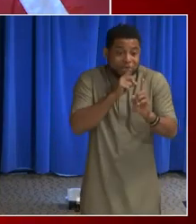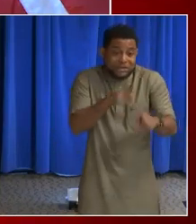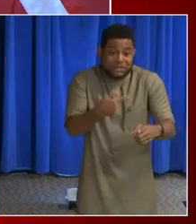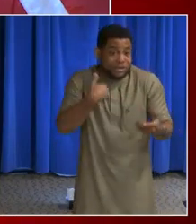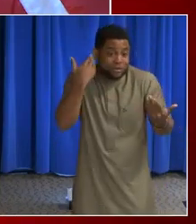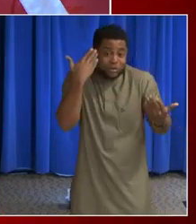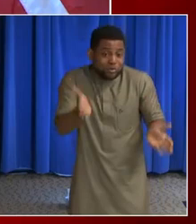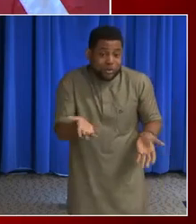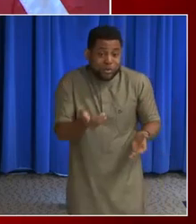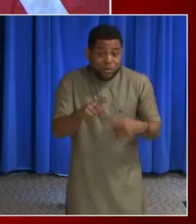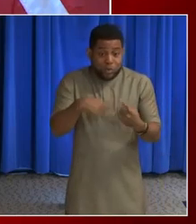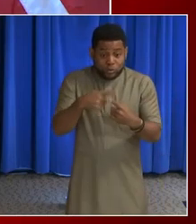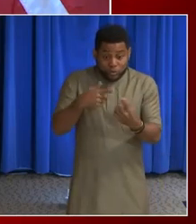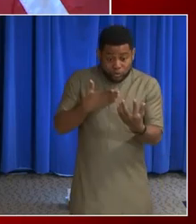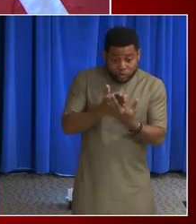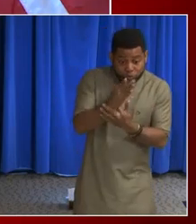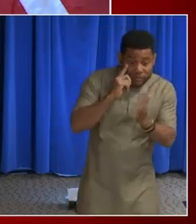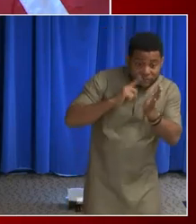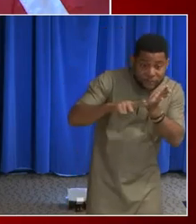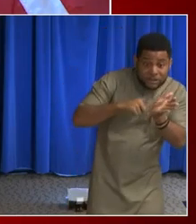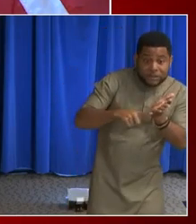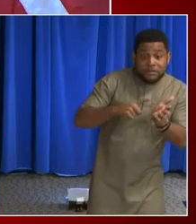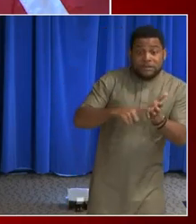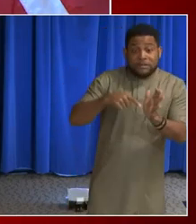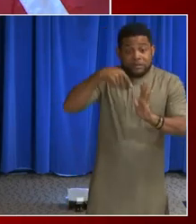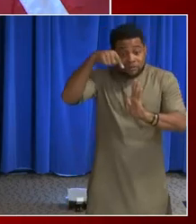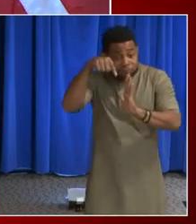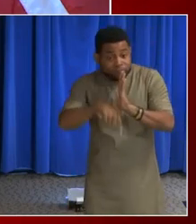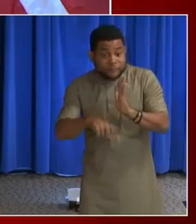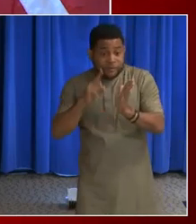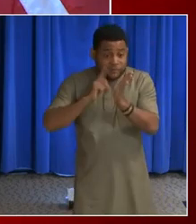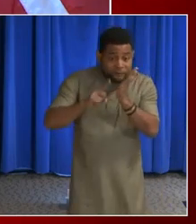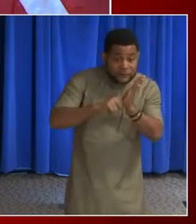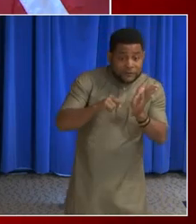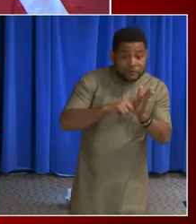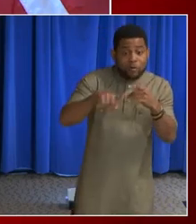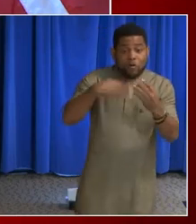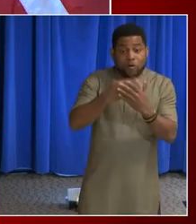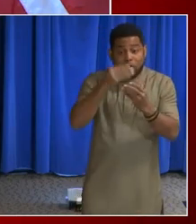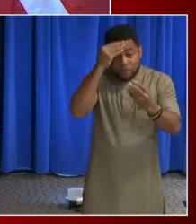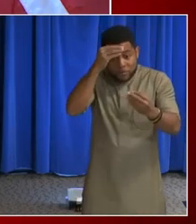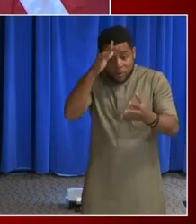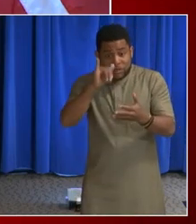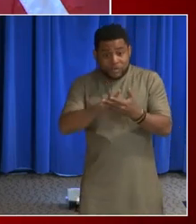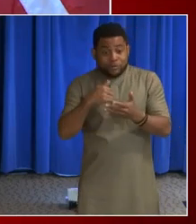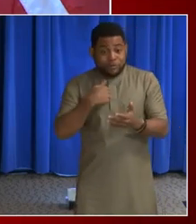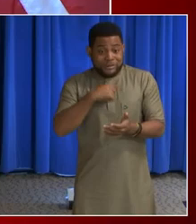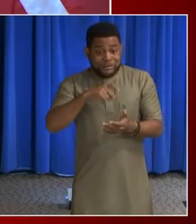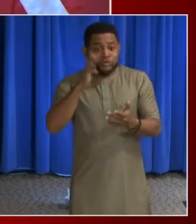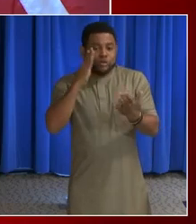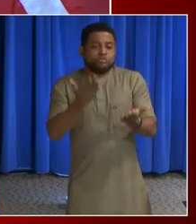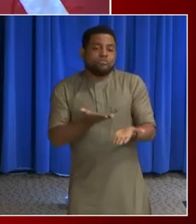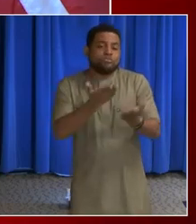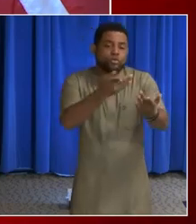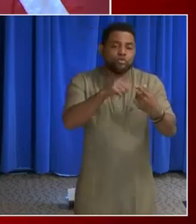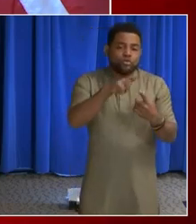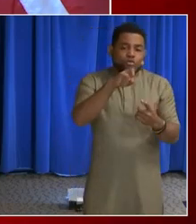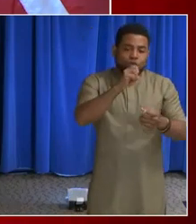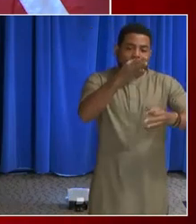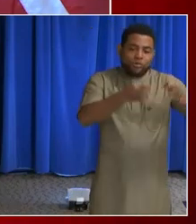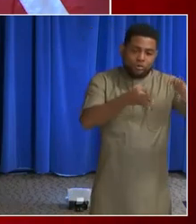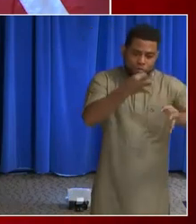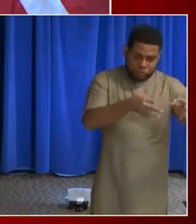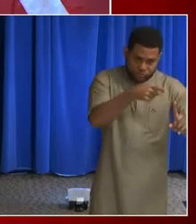through the investigation and we find out those things, all of that information goes to the U.S. Attorney's Office for their consideration. And if there's not